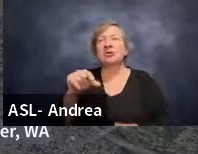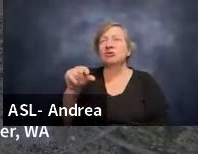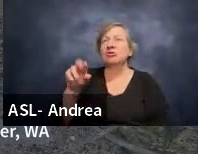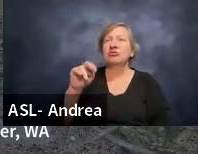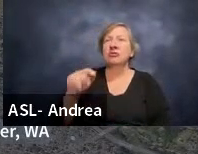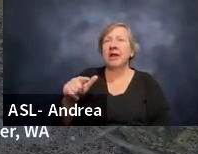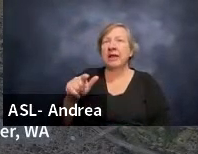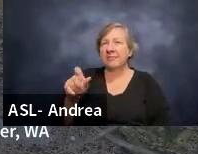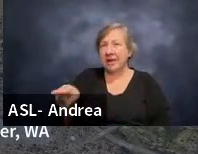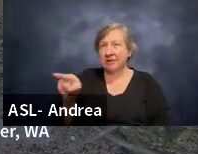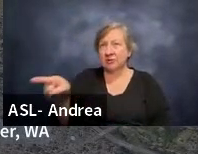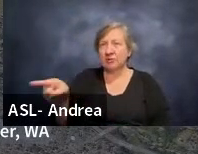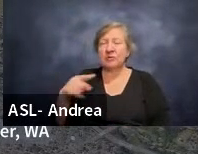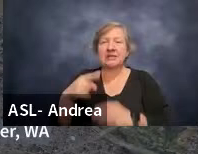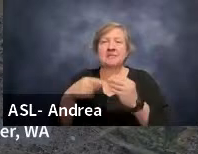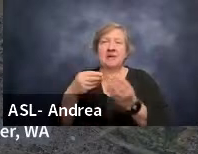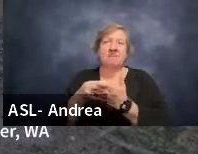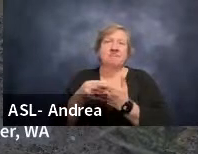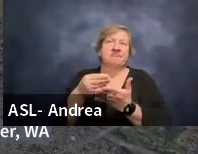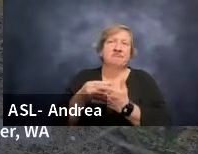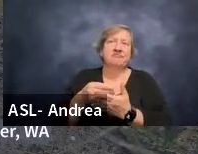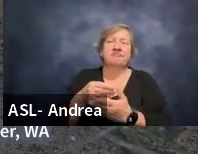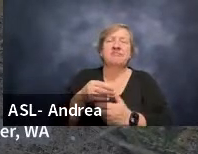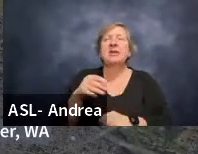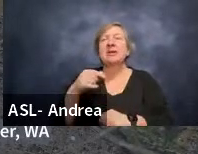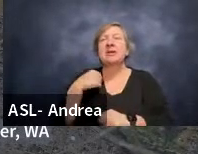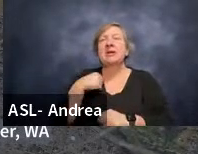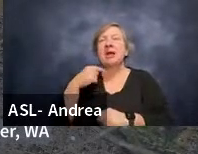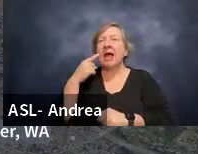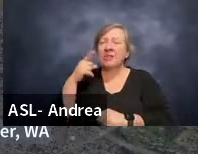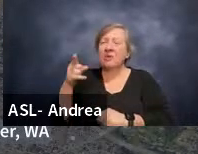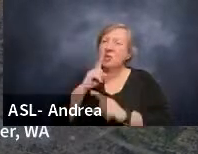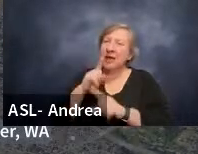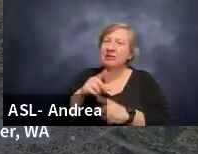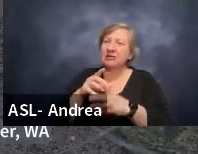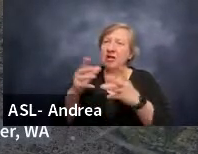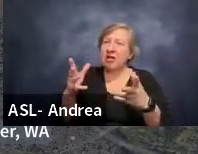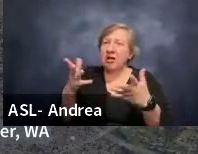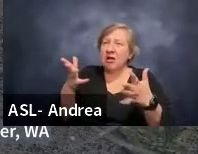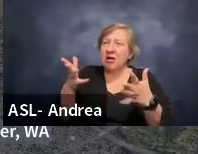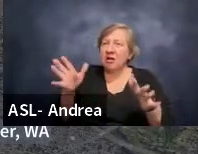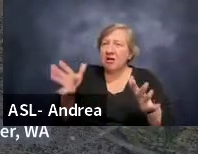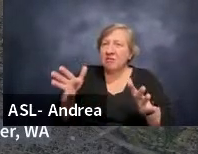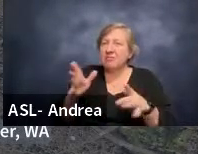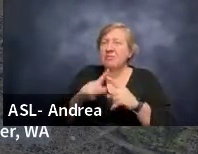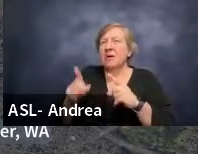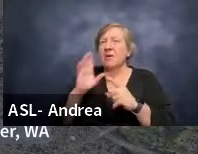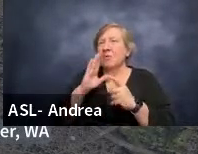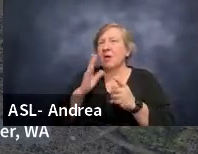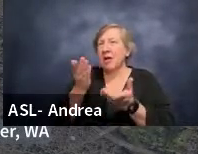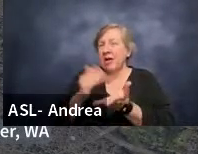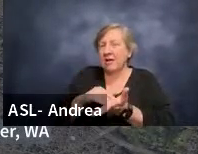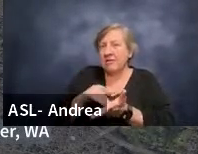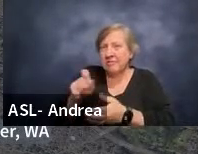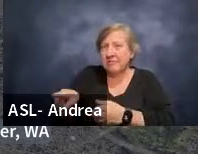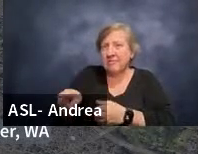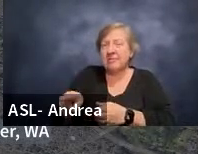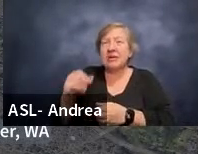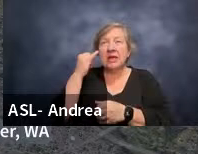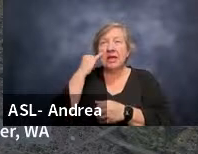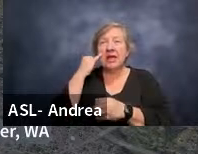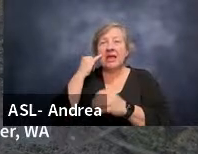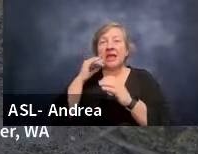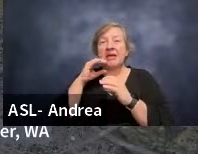about funding, and I think you answered a lot of this, but we'll go for it again. In the absence of full